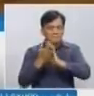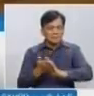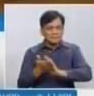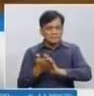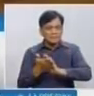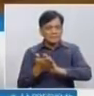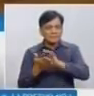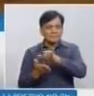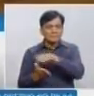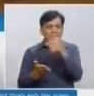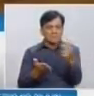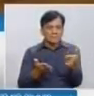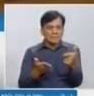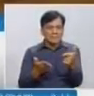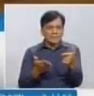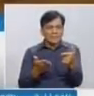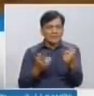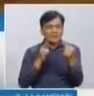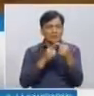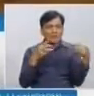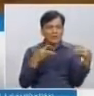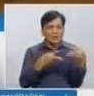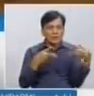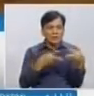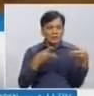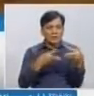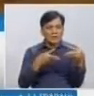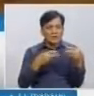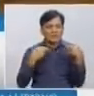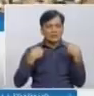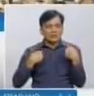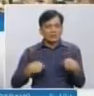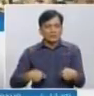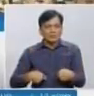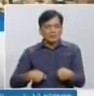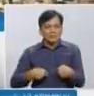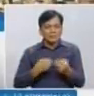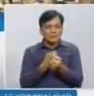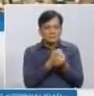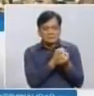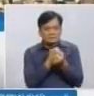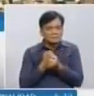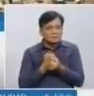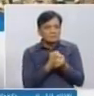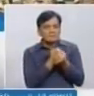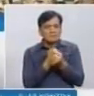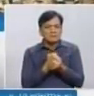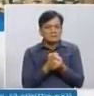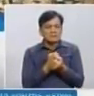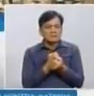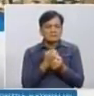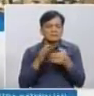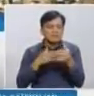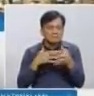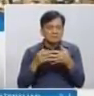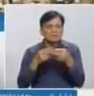the other to war and human suffering. Despite all that